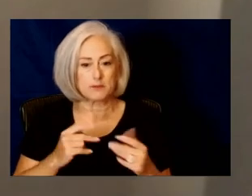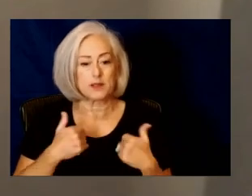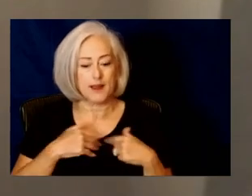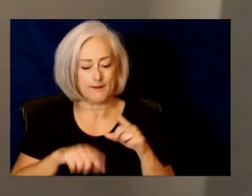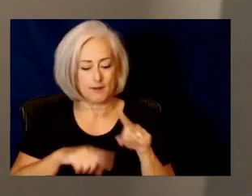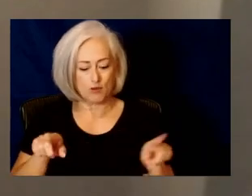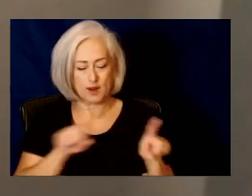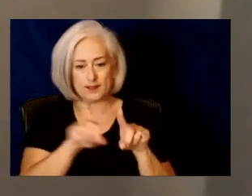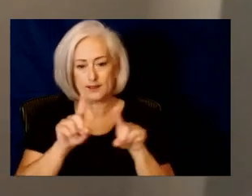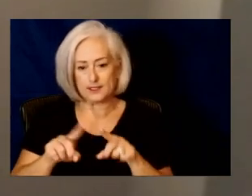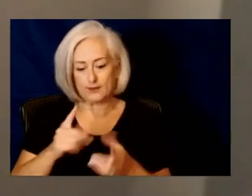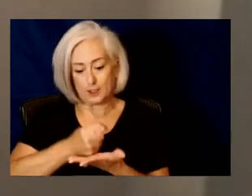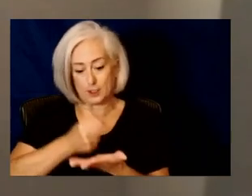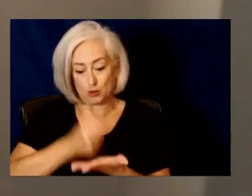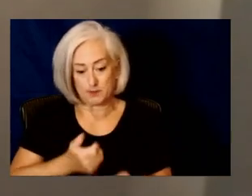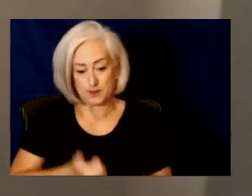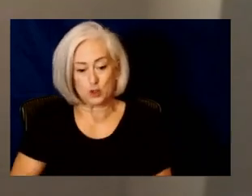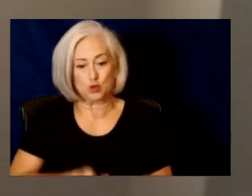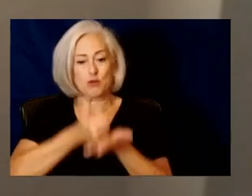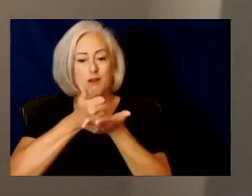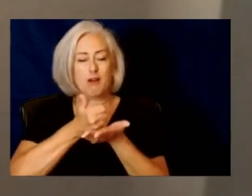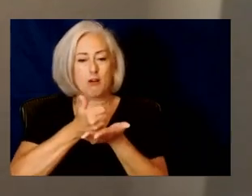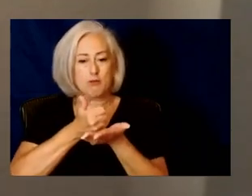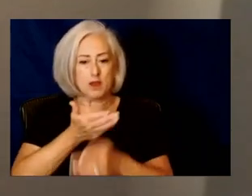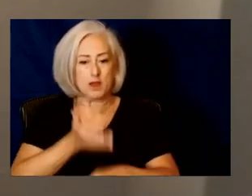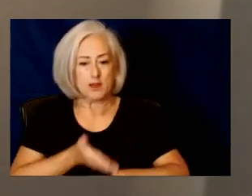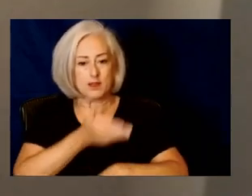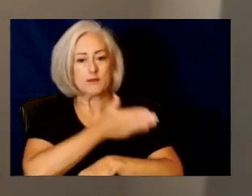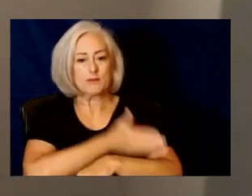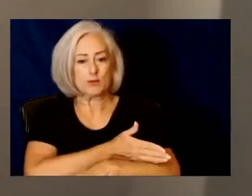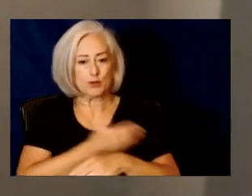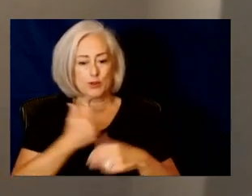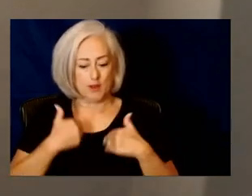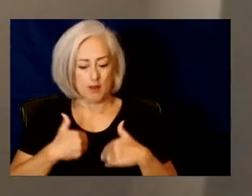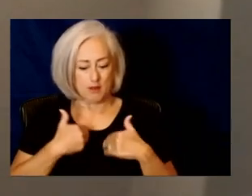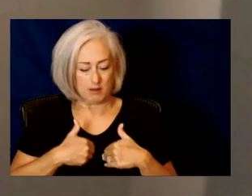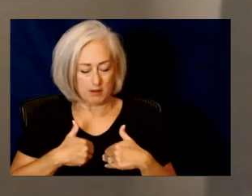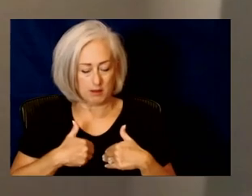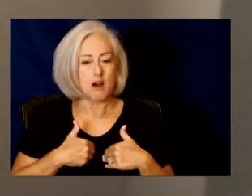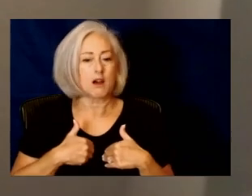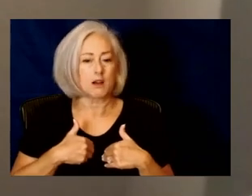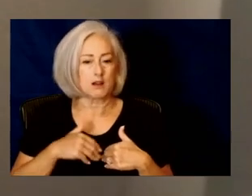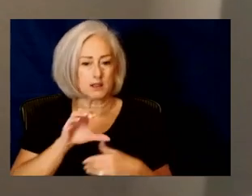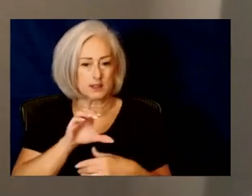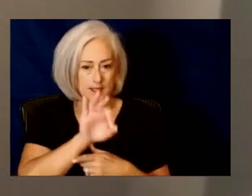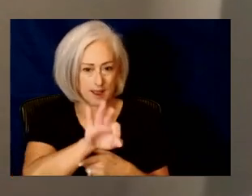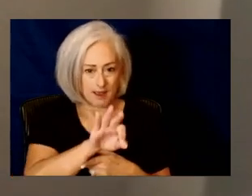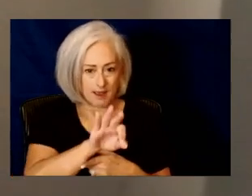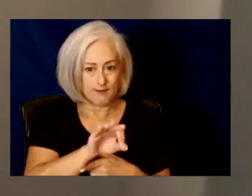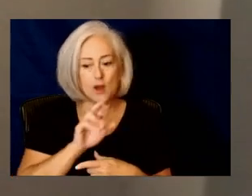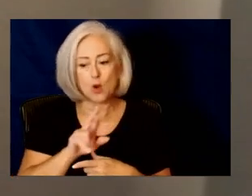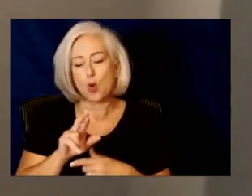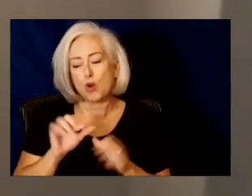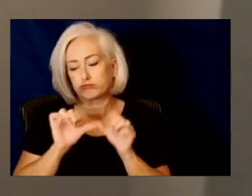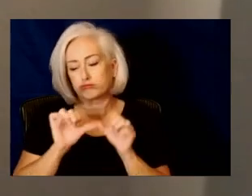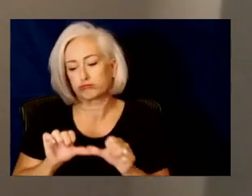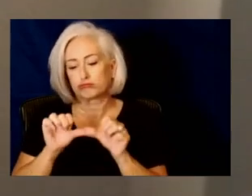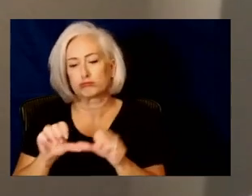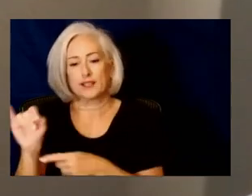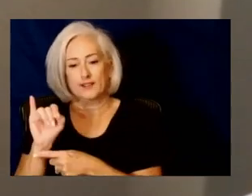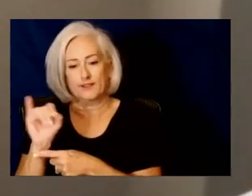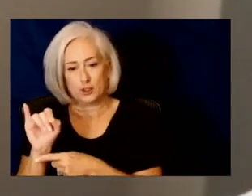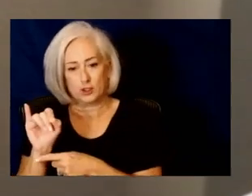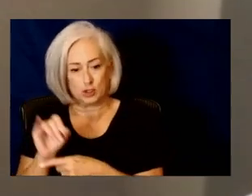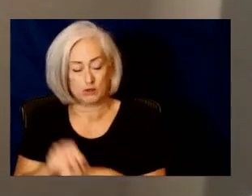help improve their lung disease, improve the chronic lung infection that people with cystic fibrosis suffer from. And CT